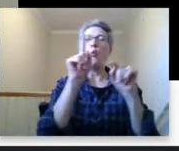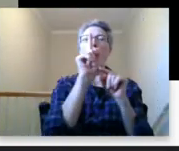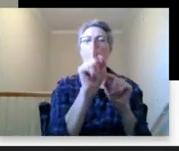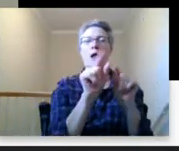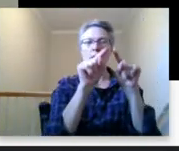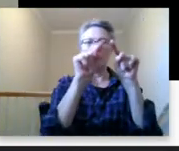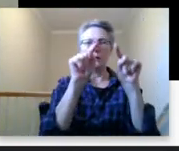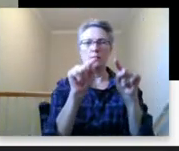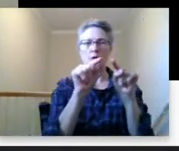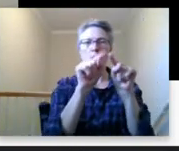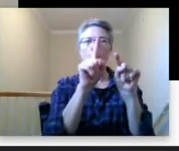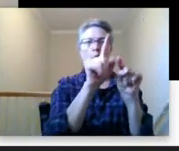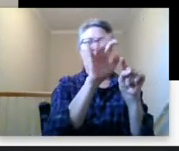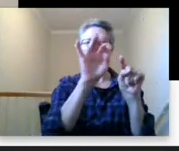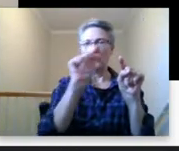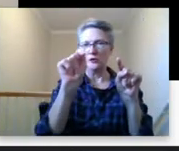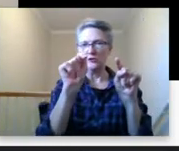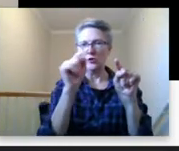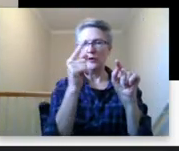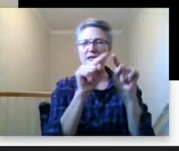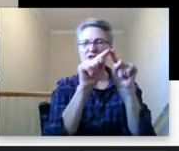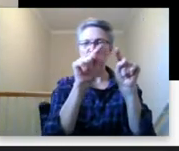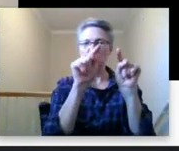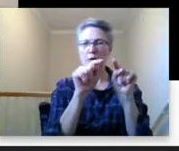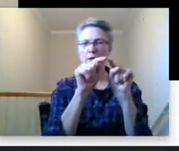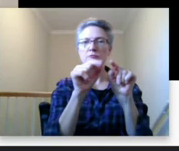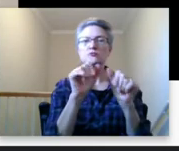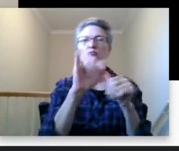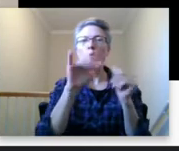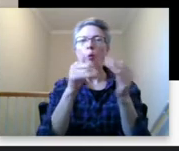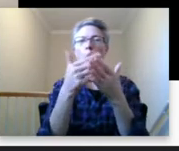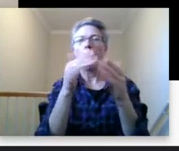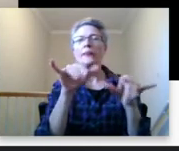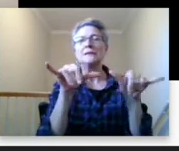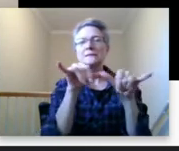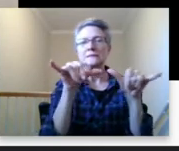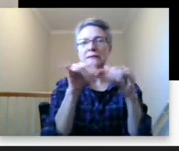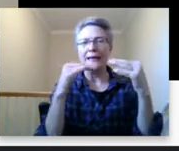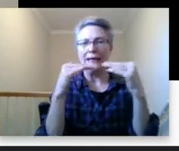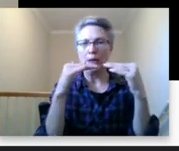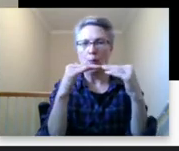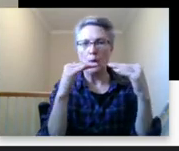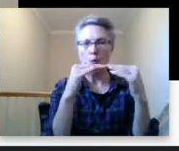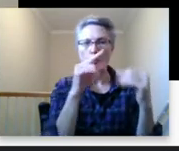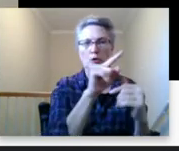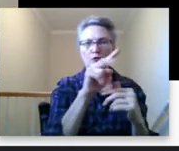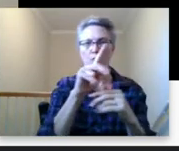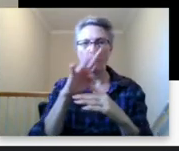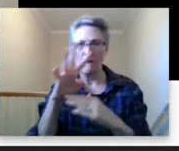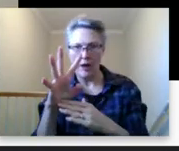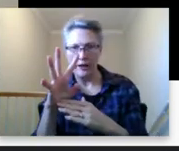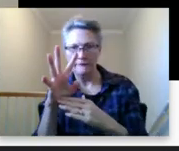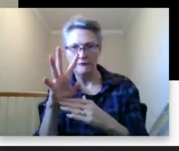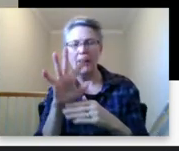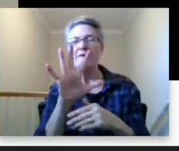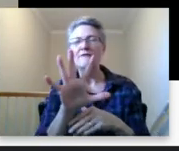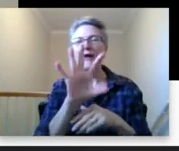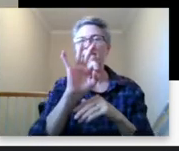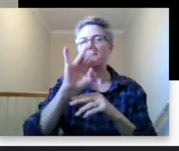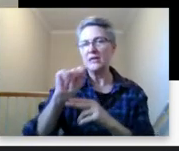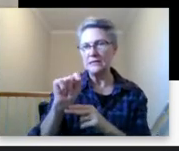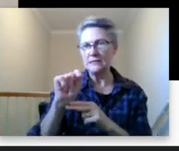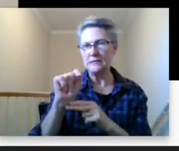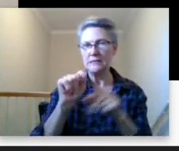foot, right? It's a square, so I know that all of them are the same. So I've got 1, 2, 3, 4, 5. My garden